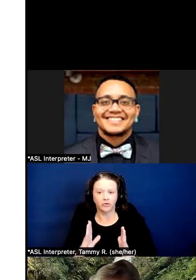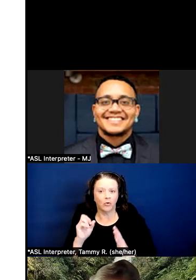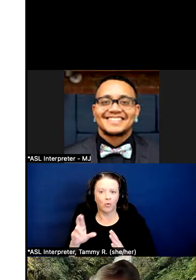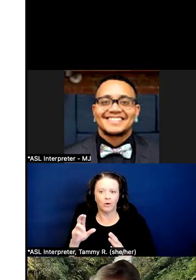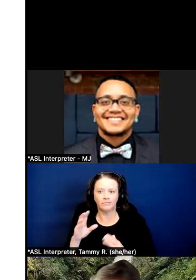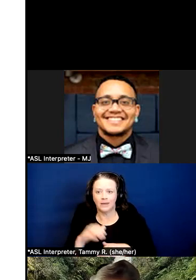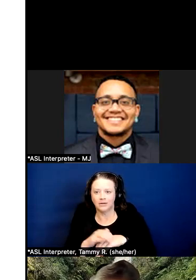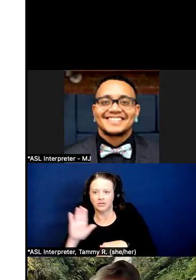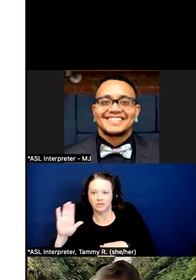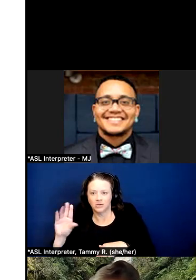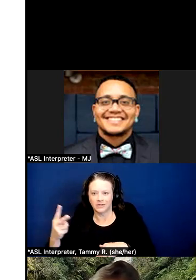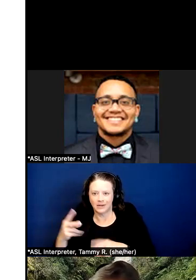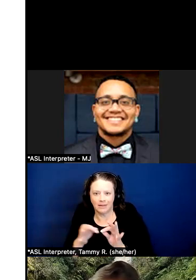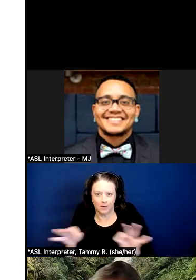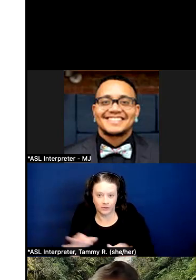language.